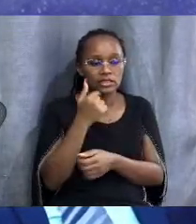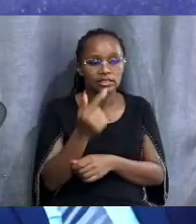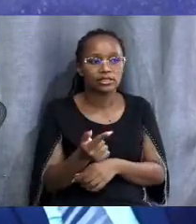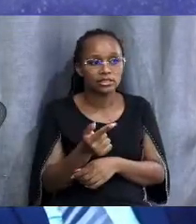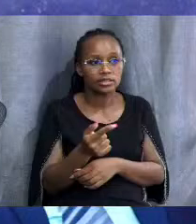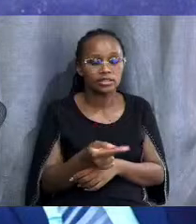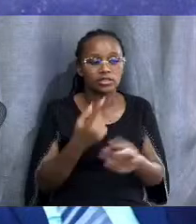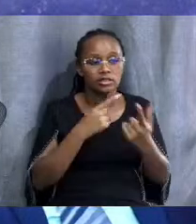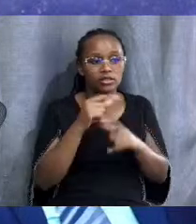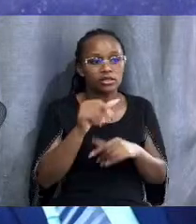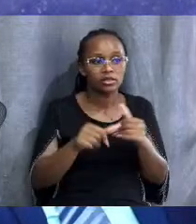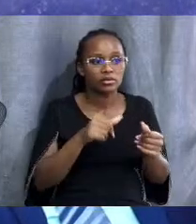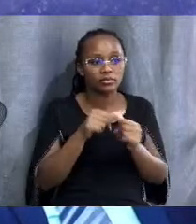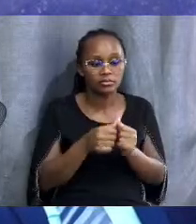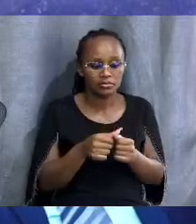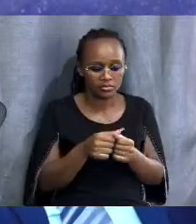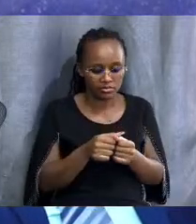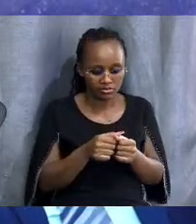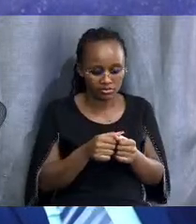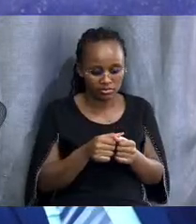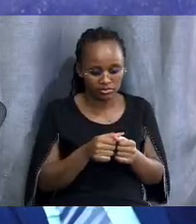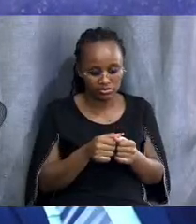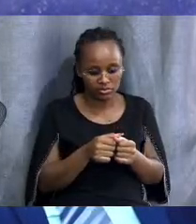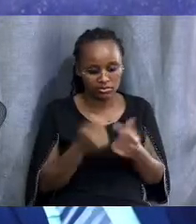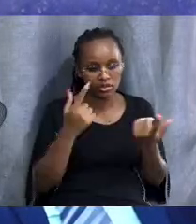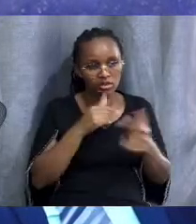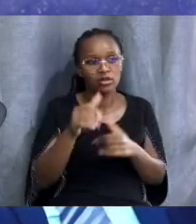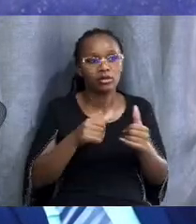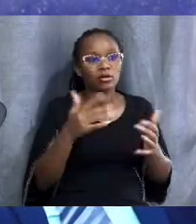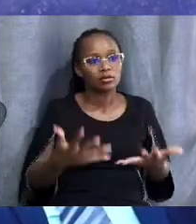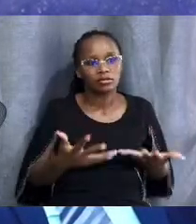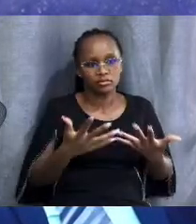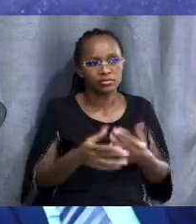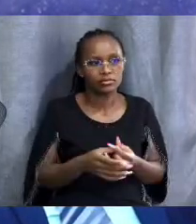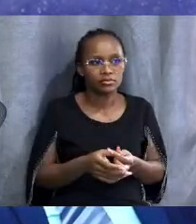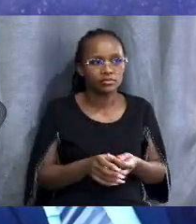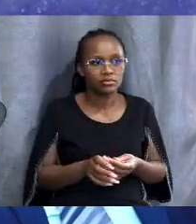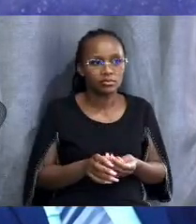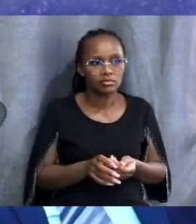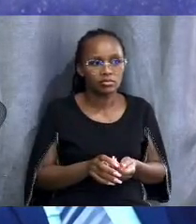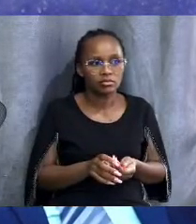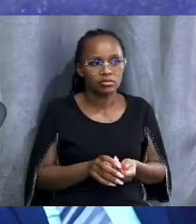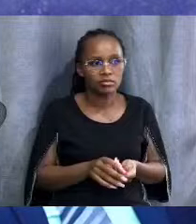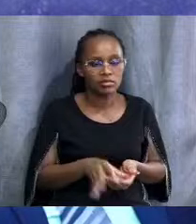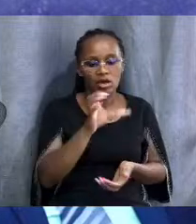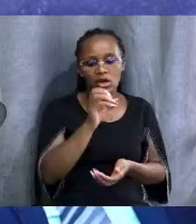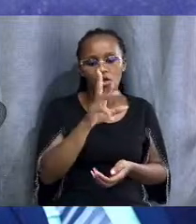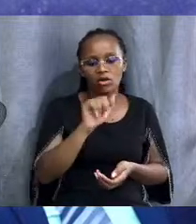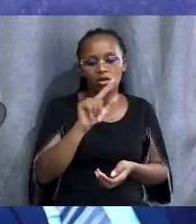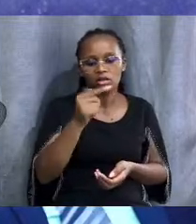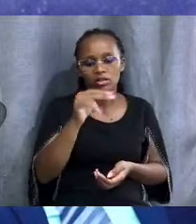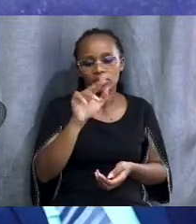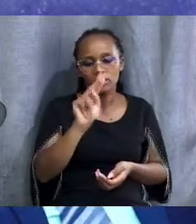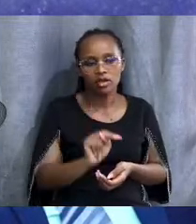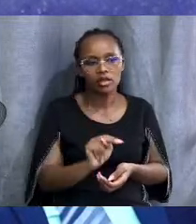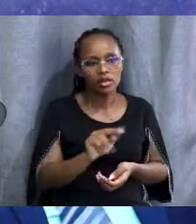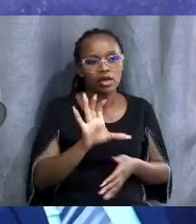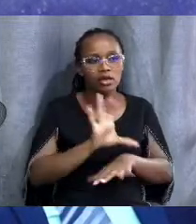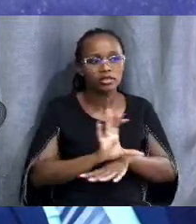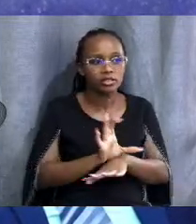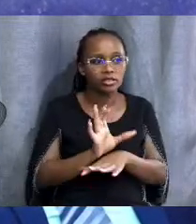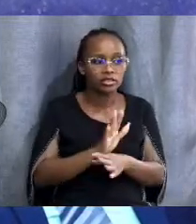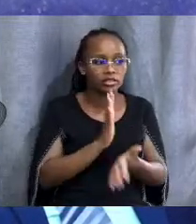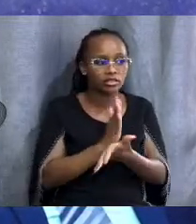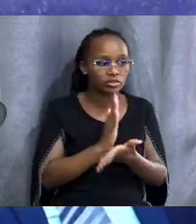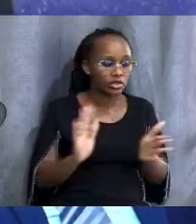is addressing, he is talking about the Corinthian church. They